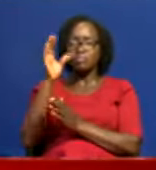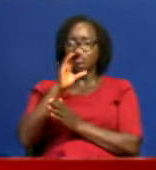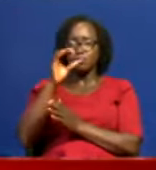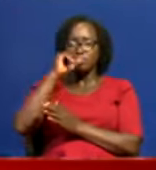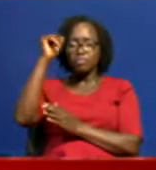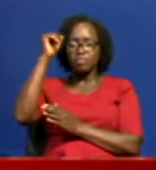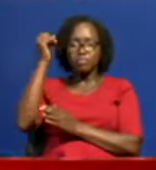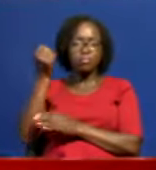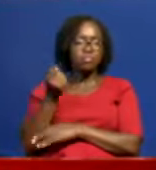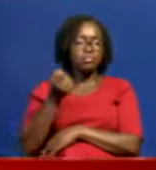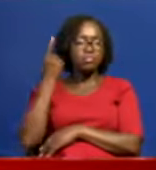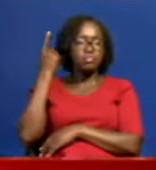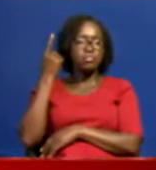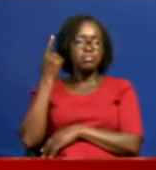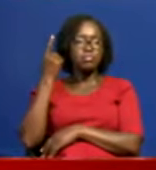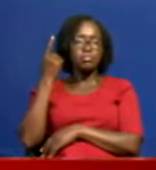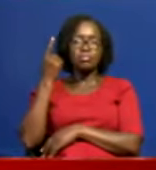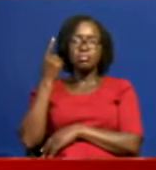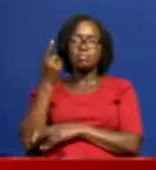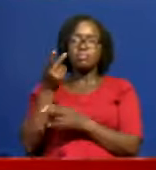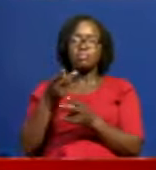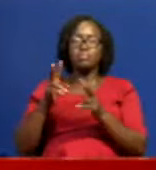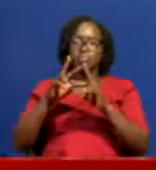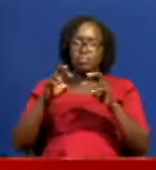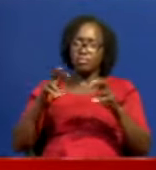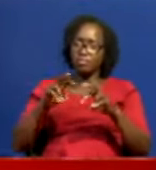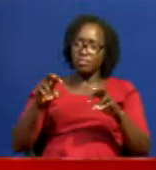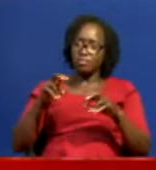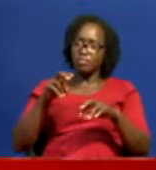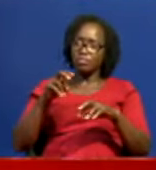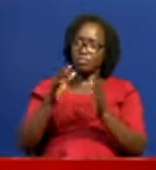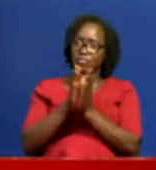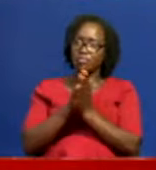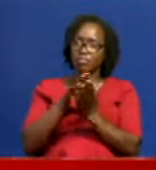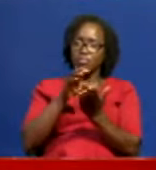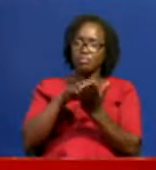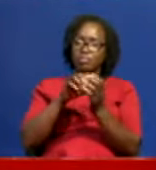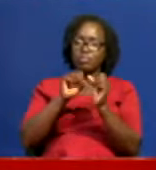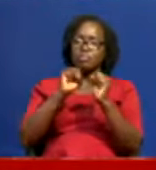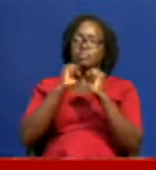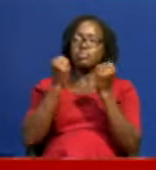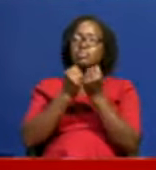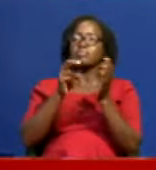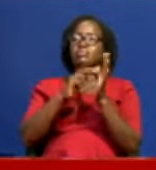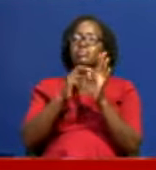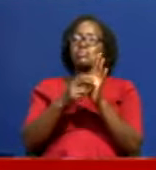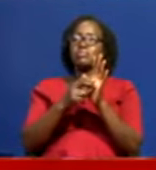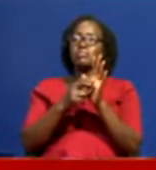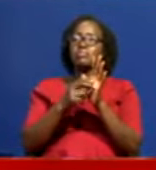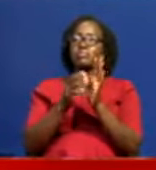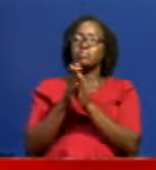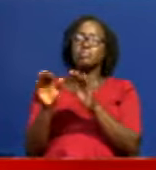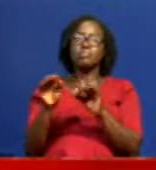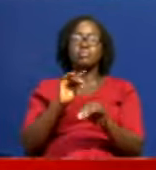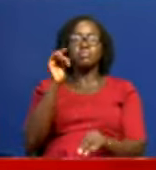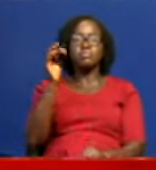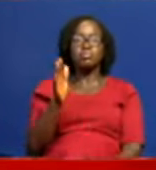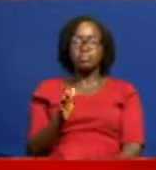political understanding, reevaluate the terms of our social contract, and place